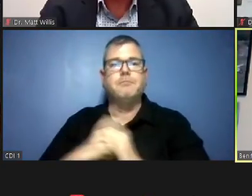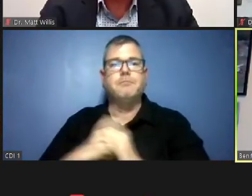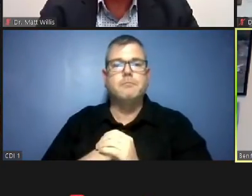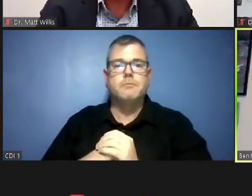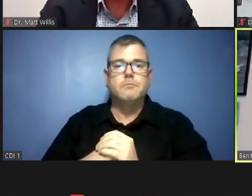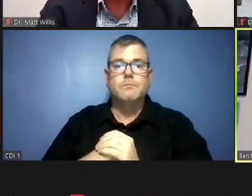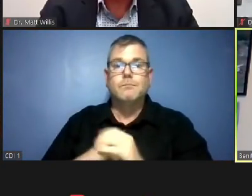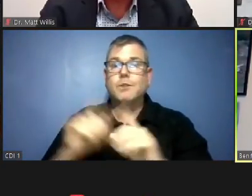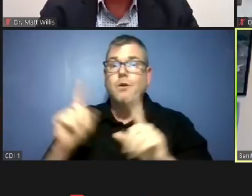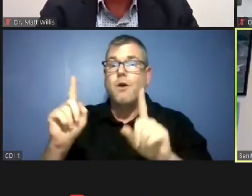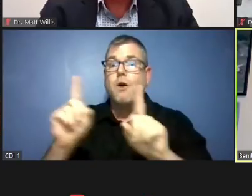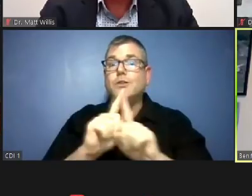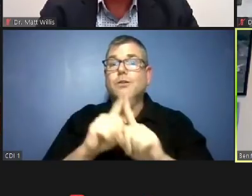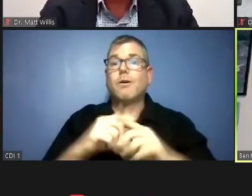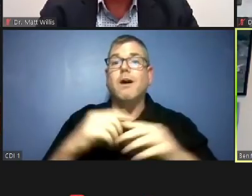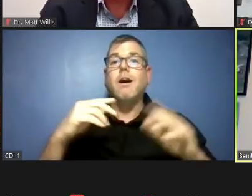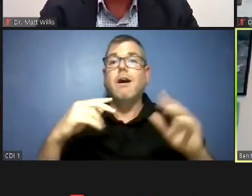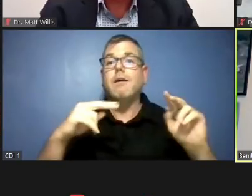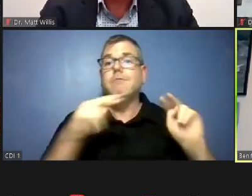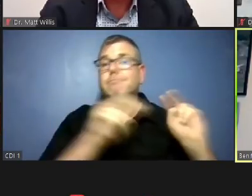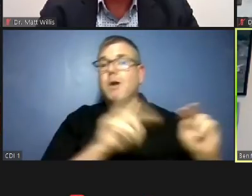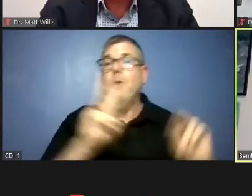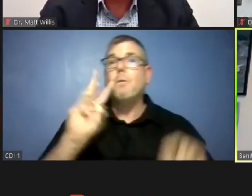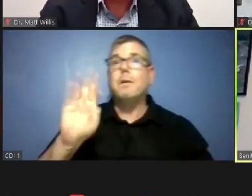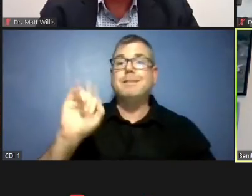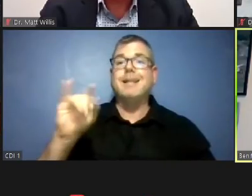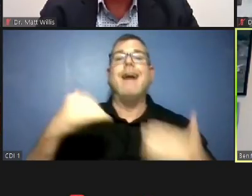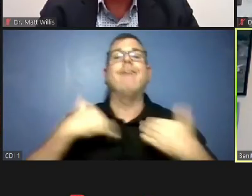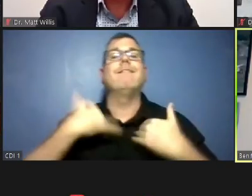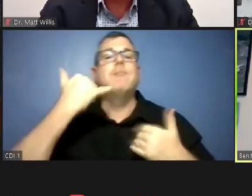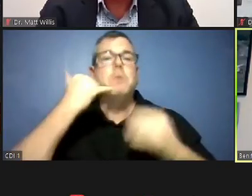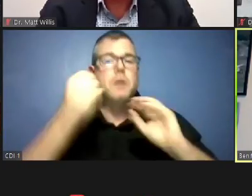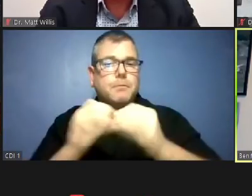call now to just get general information at the